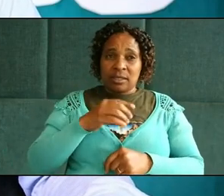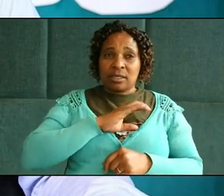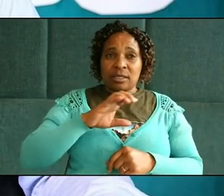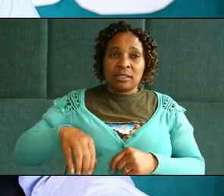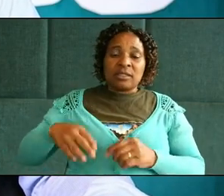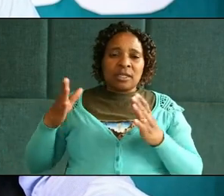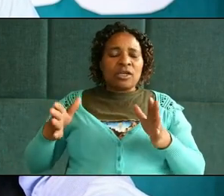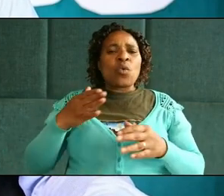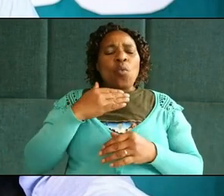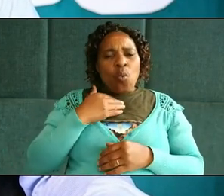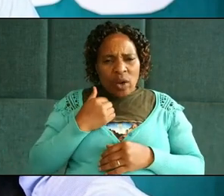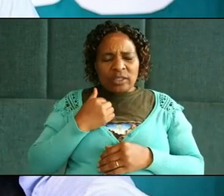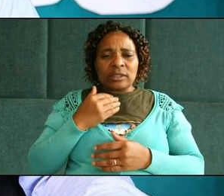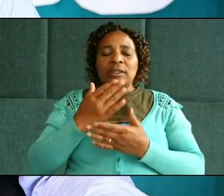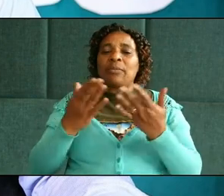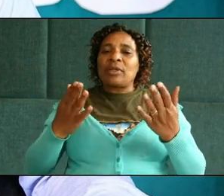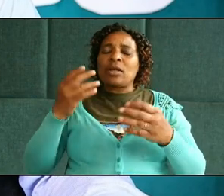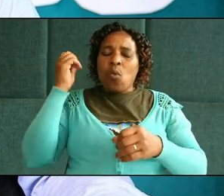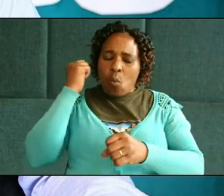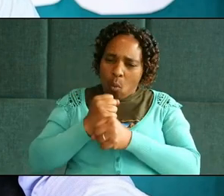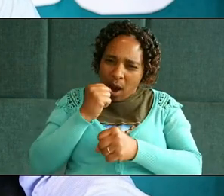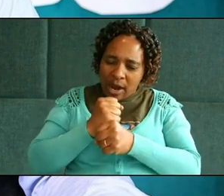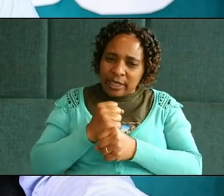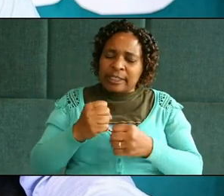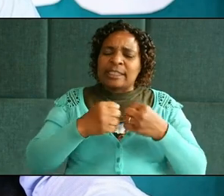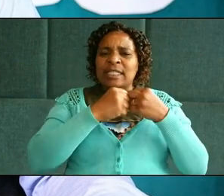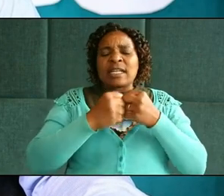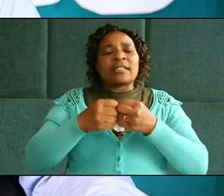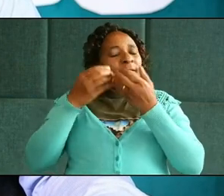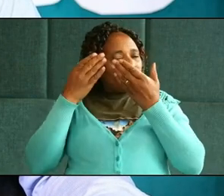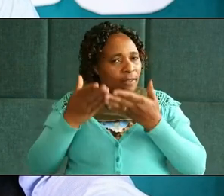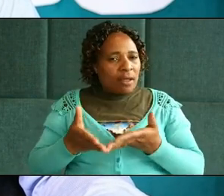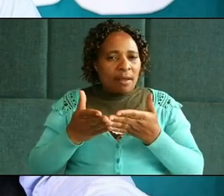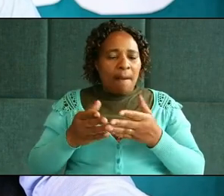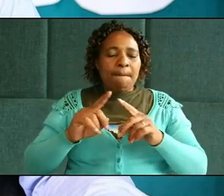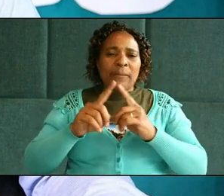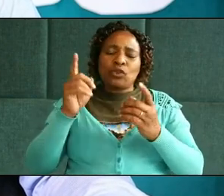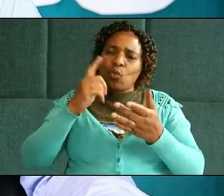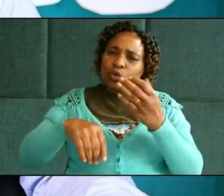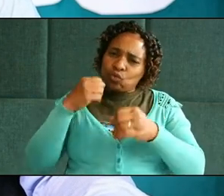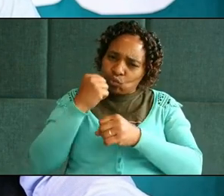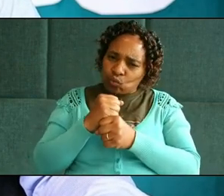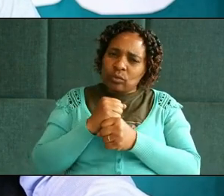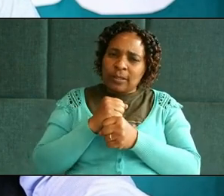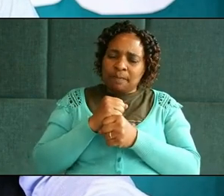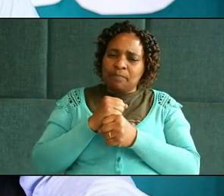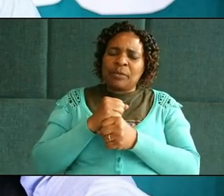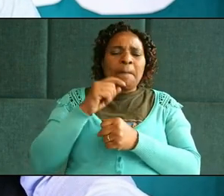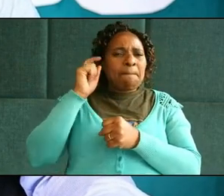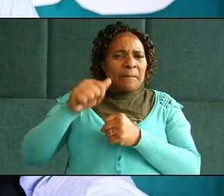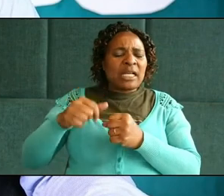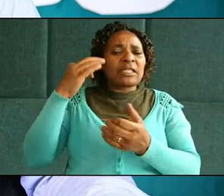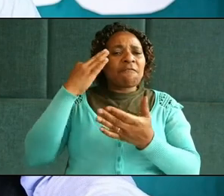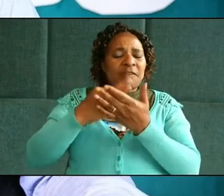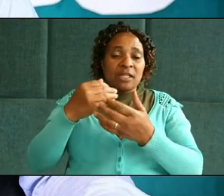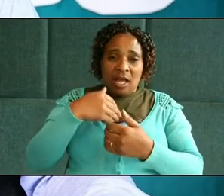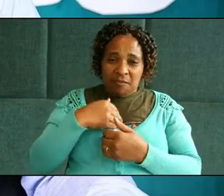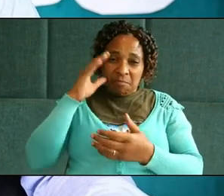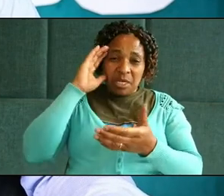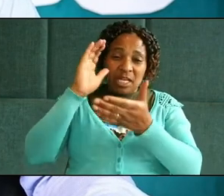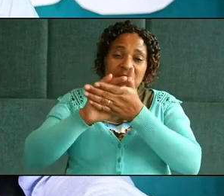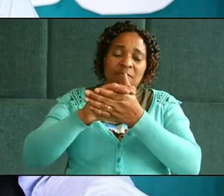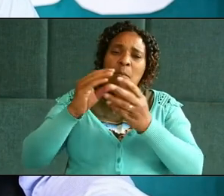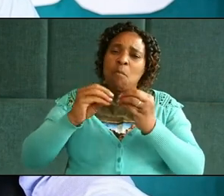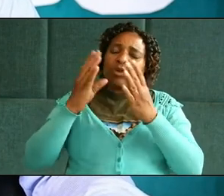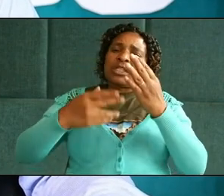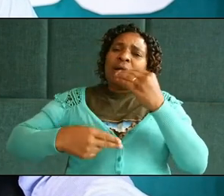want something, you have to work for it. Challenges are going to be there, but what do? You must have faith and believe in the Most High